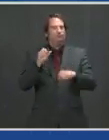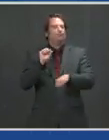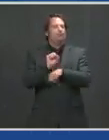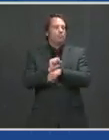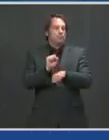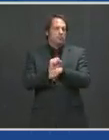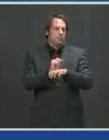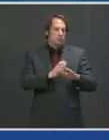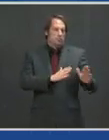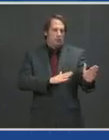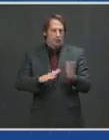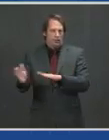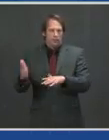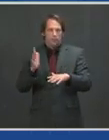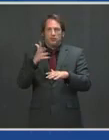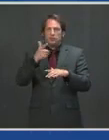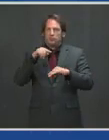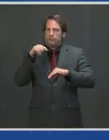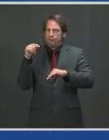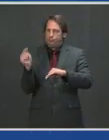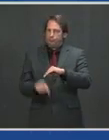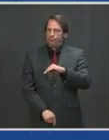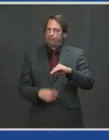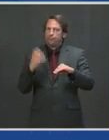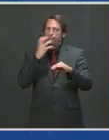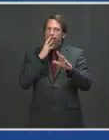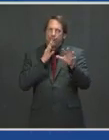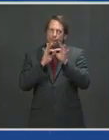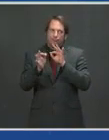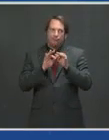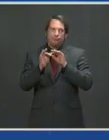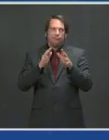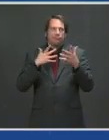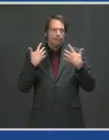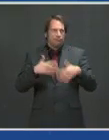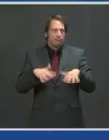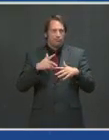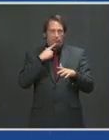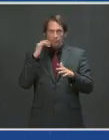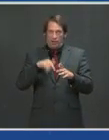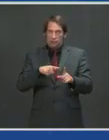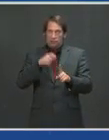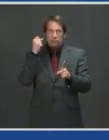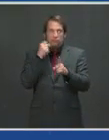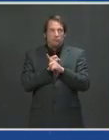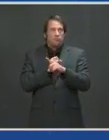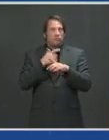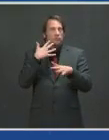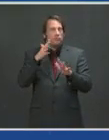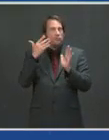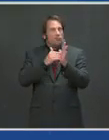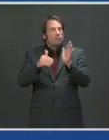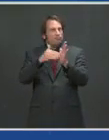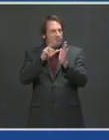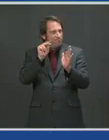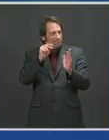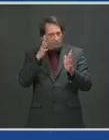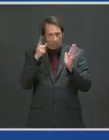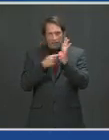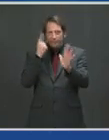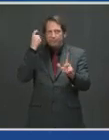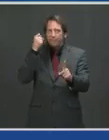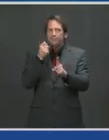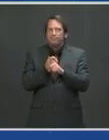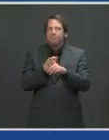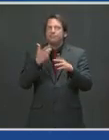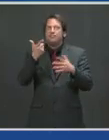edges. It's a once-in-a-generation investment in America, unlike anything we've done since we built the interstate highway system and won